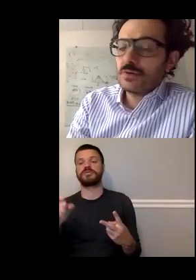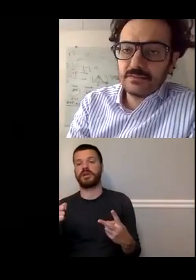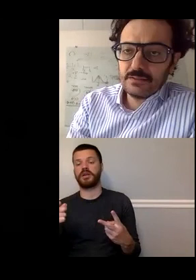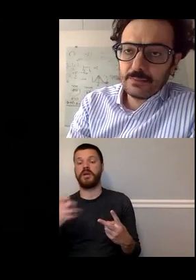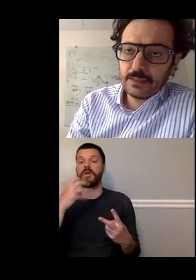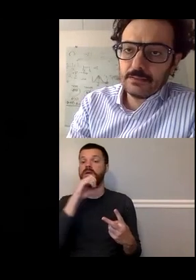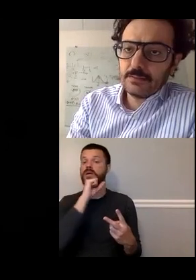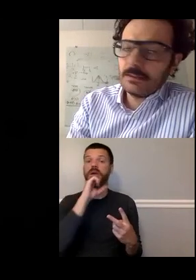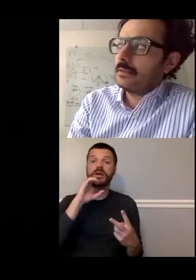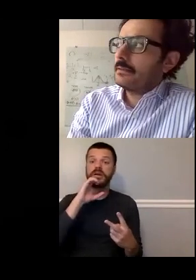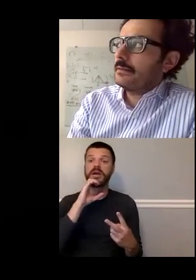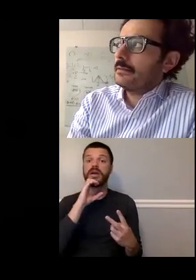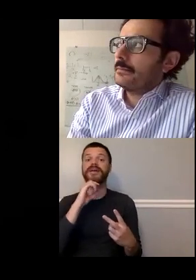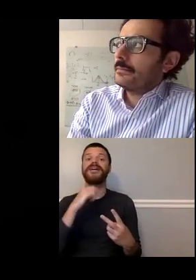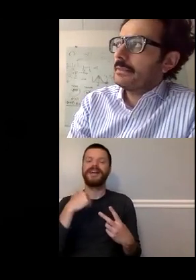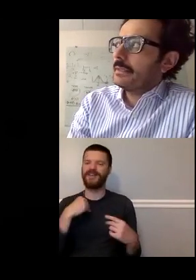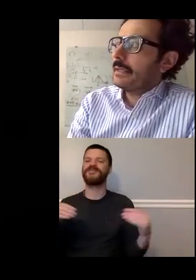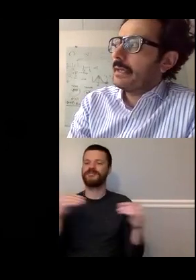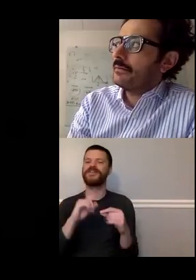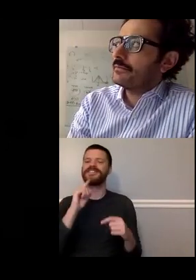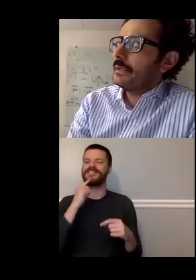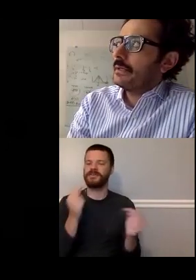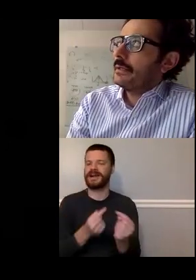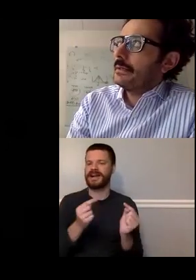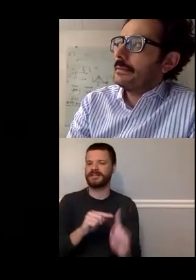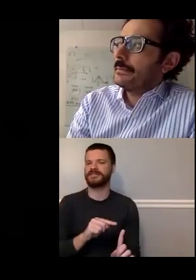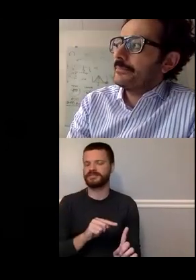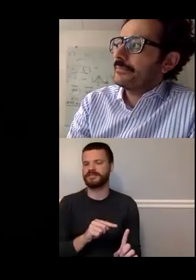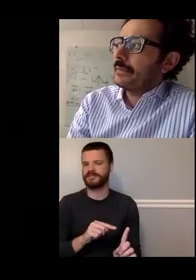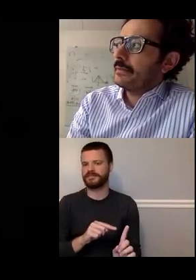more severe pain, and they have,